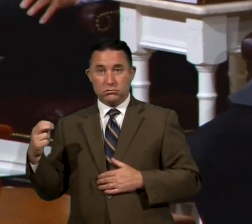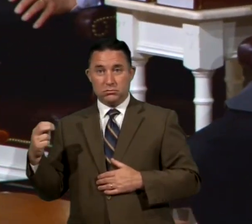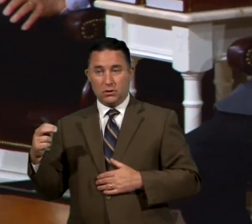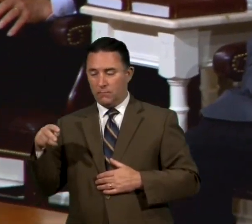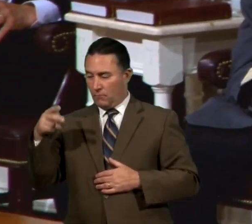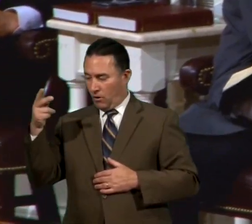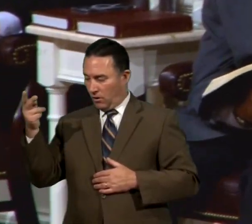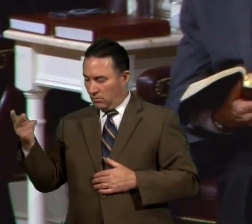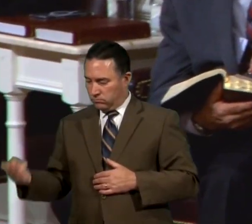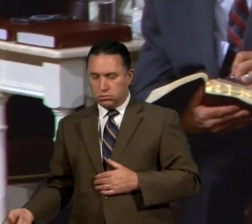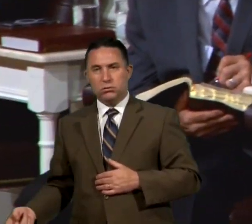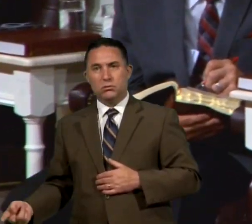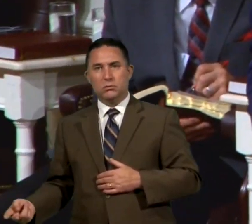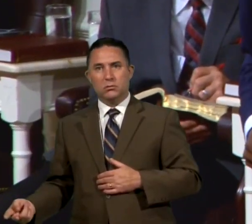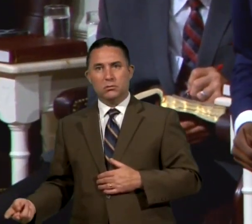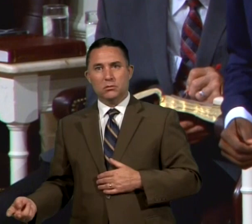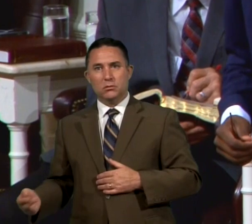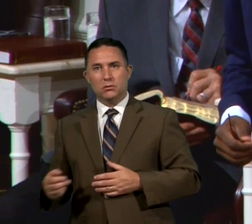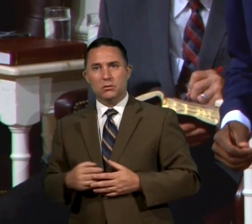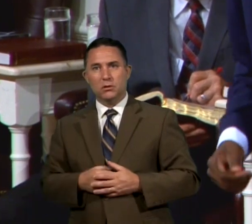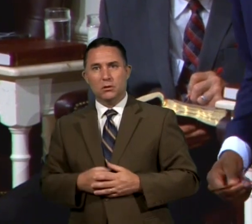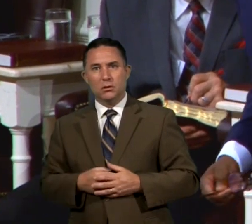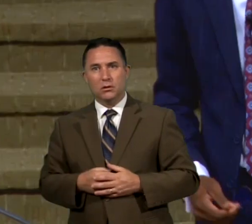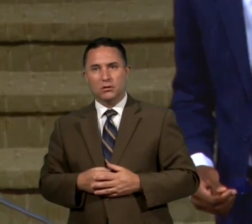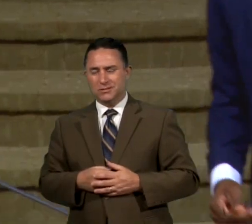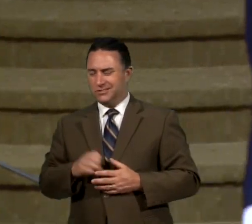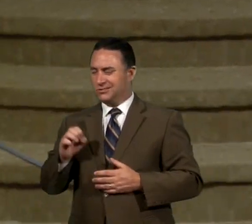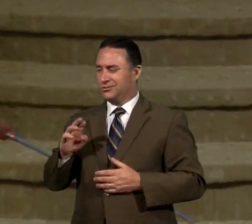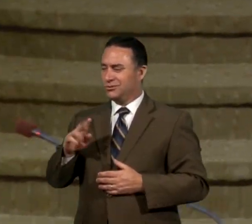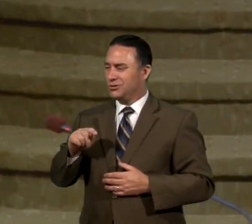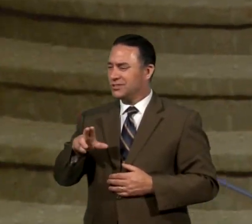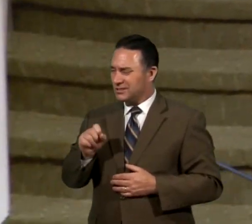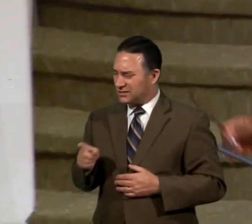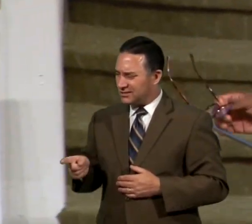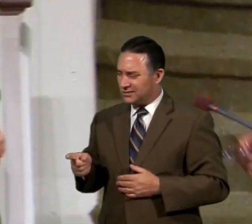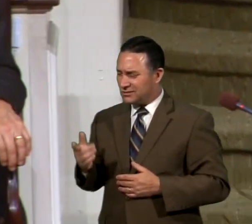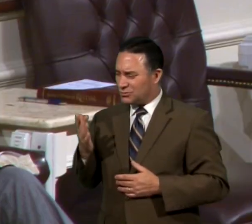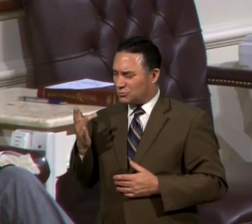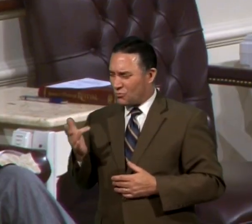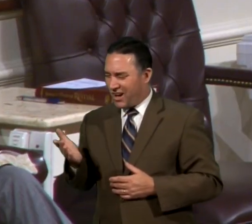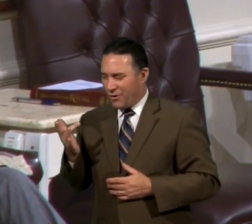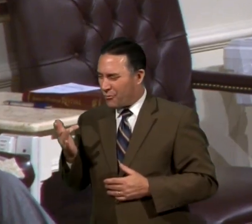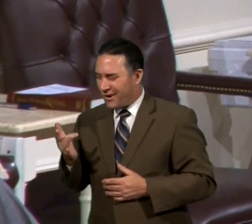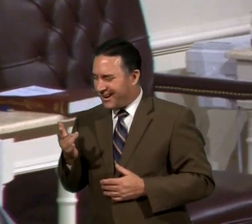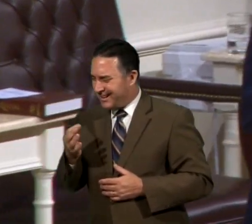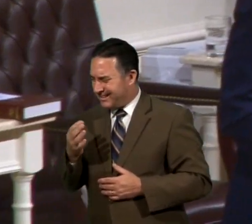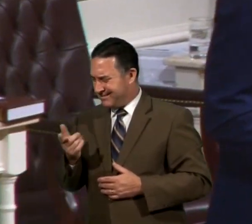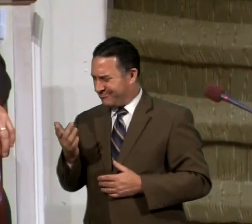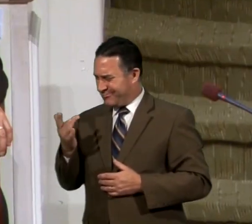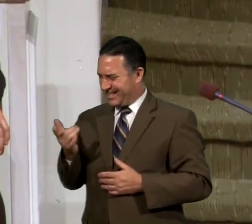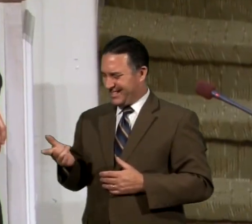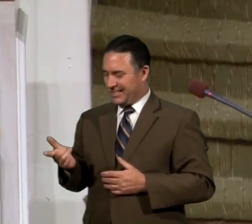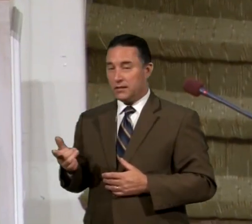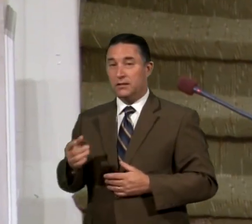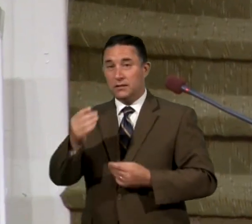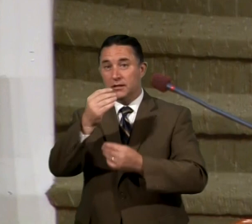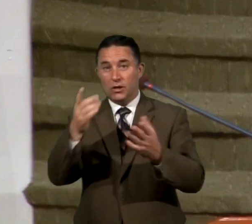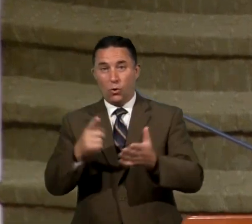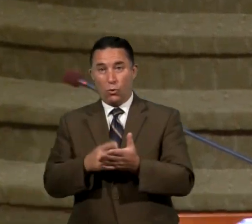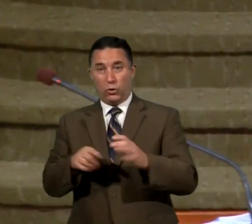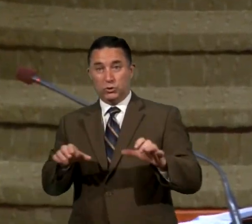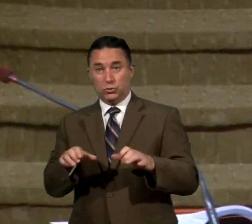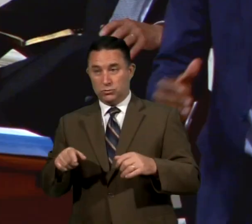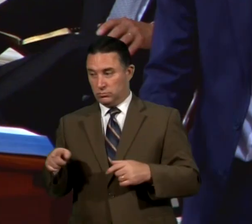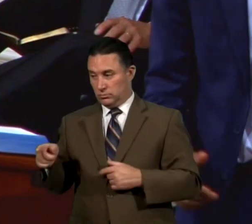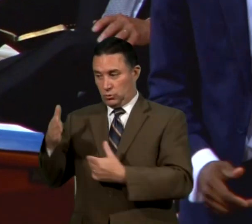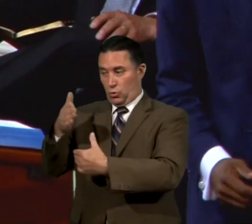out of it. Eutychus, come on, guy. Why? Let me tell you what he's doing while